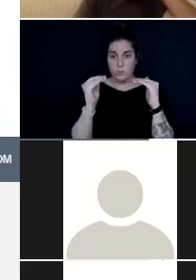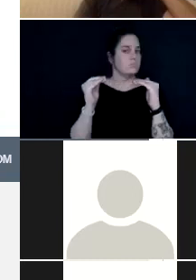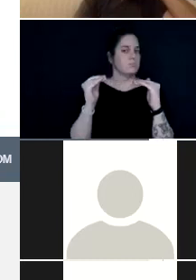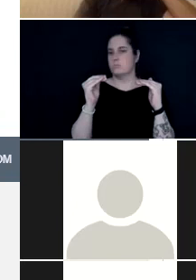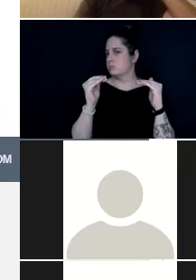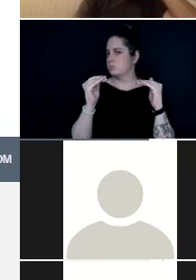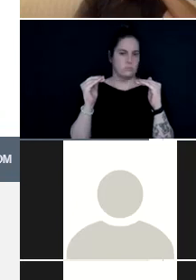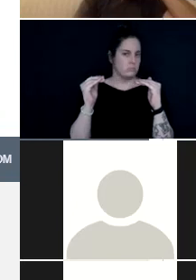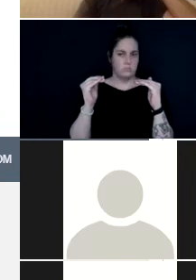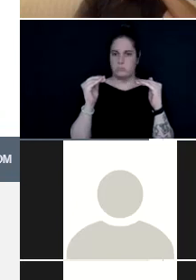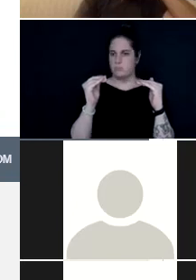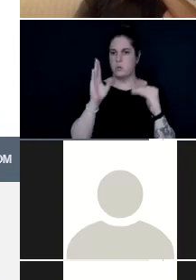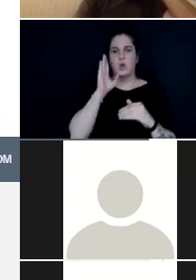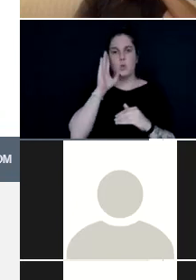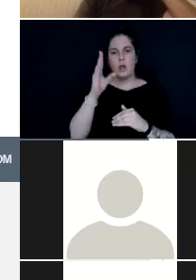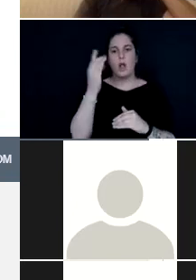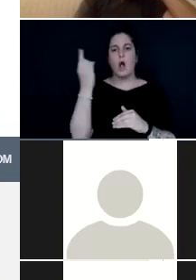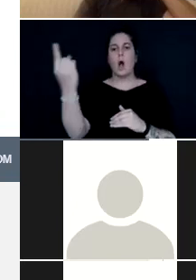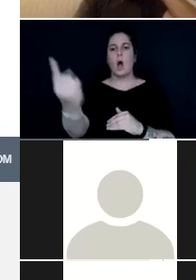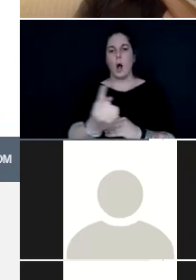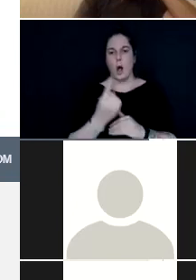You will always get out less work